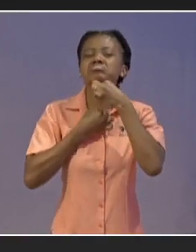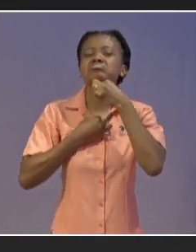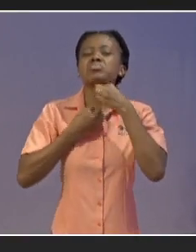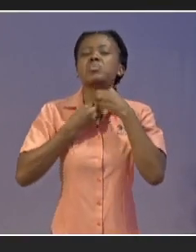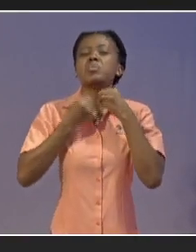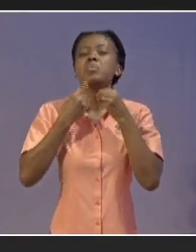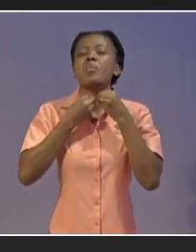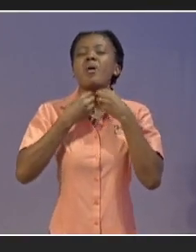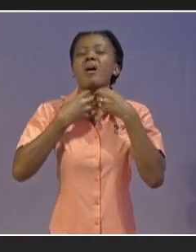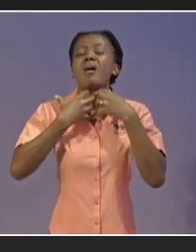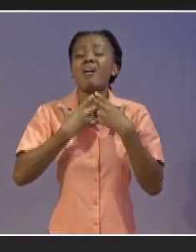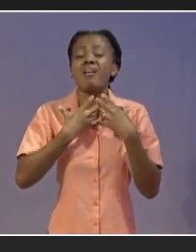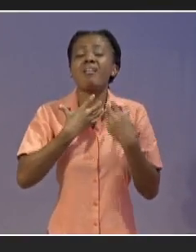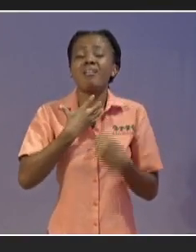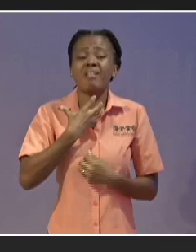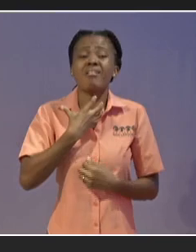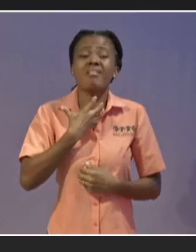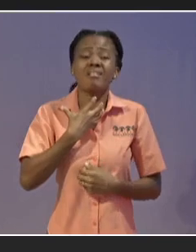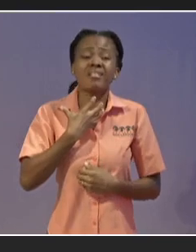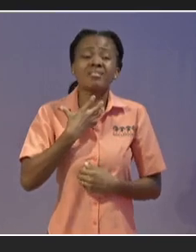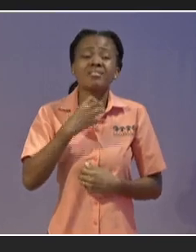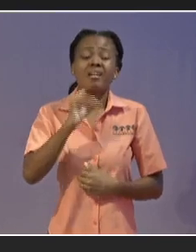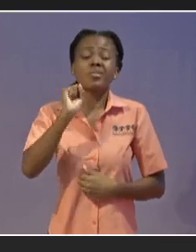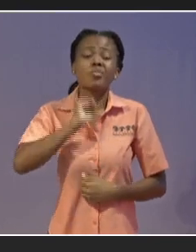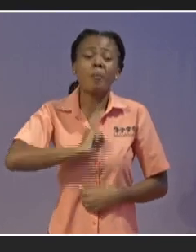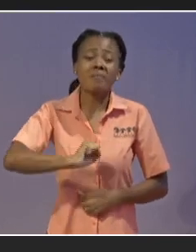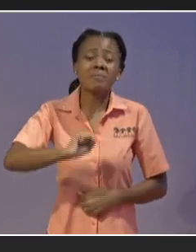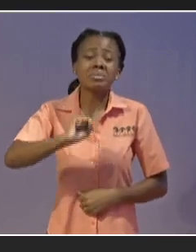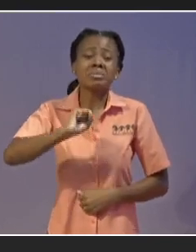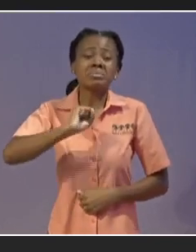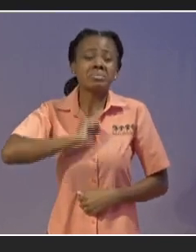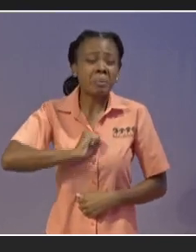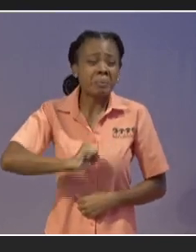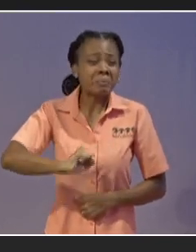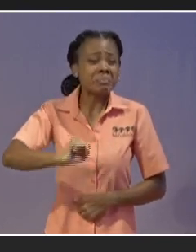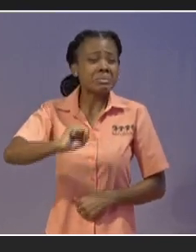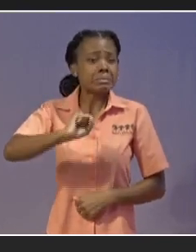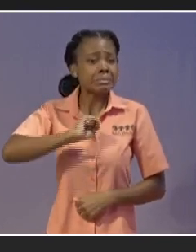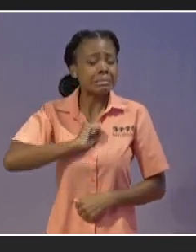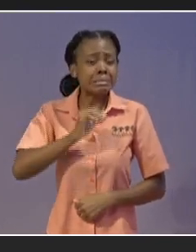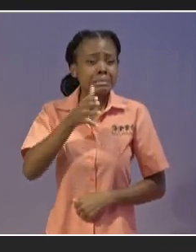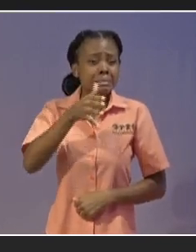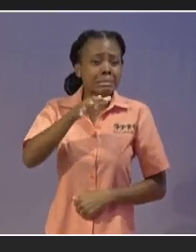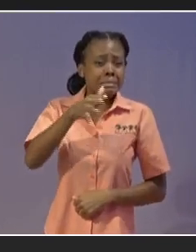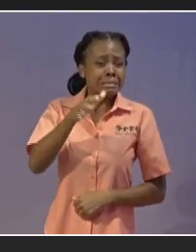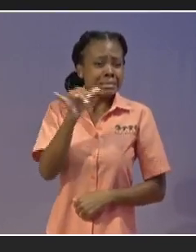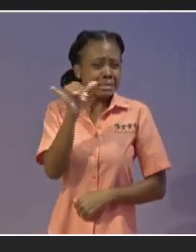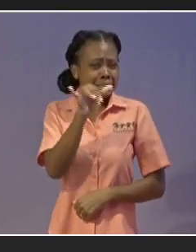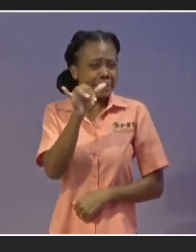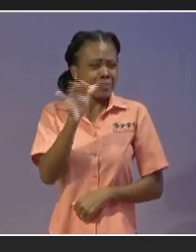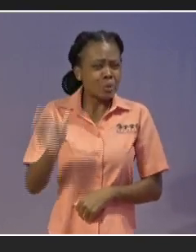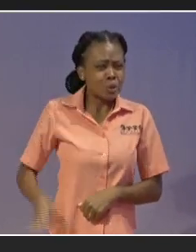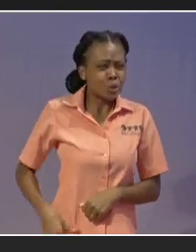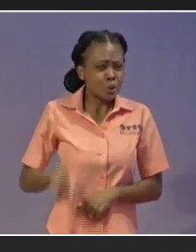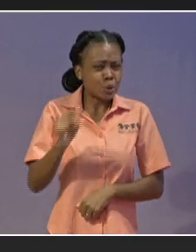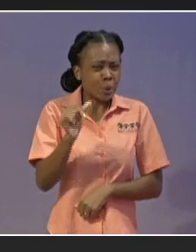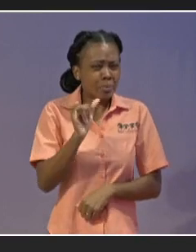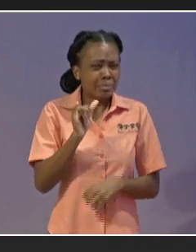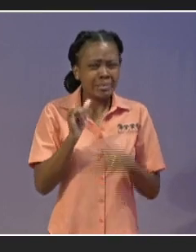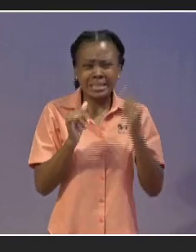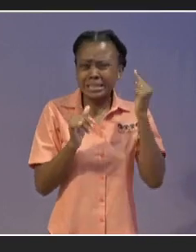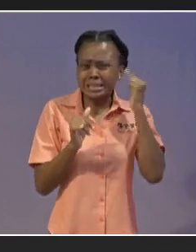sound. They usually cough like almost like a seal-like barking. I'll put this on for you to hear.